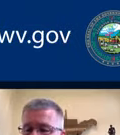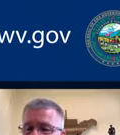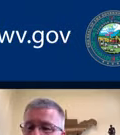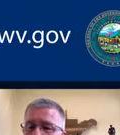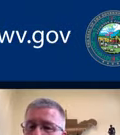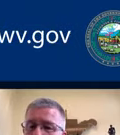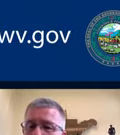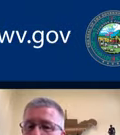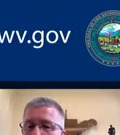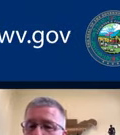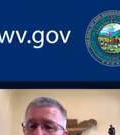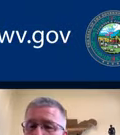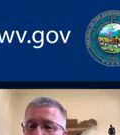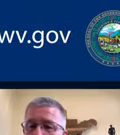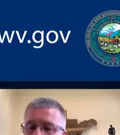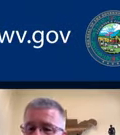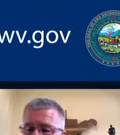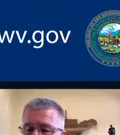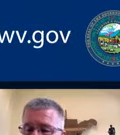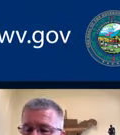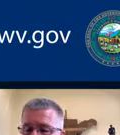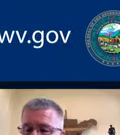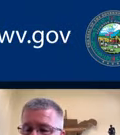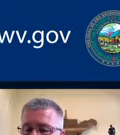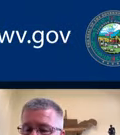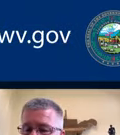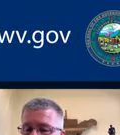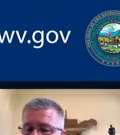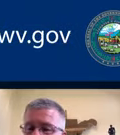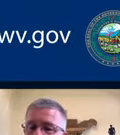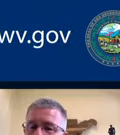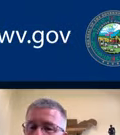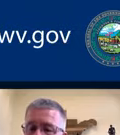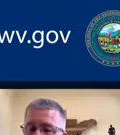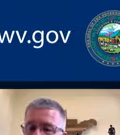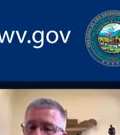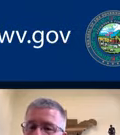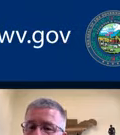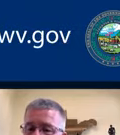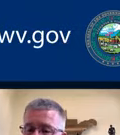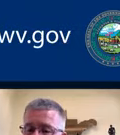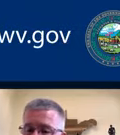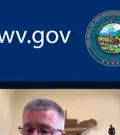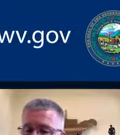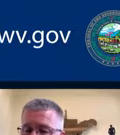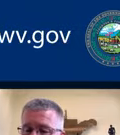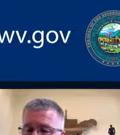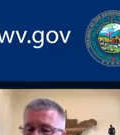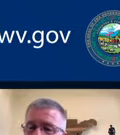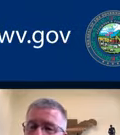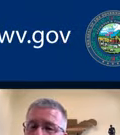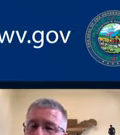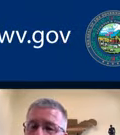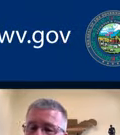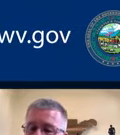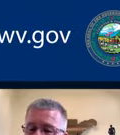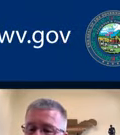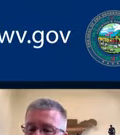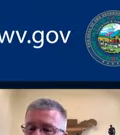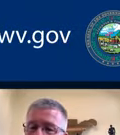updated on the number of these cases? I know that when I messaged the DHHR